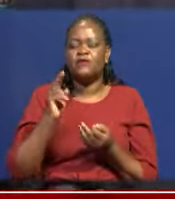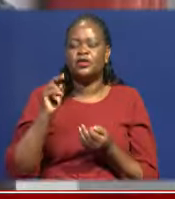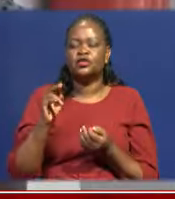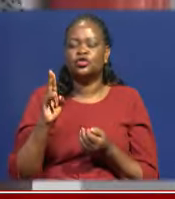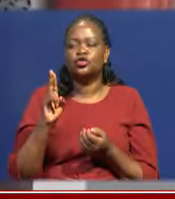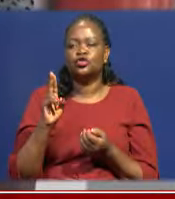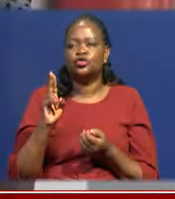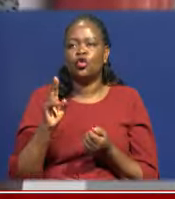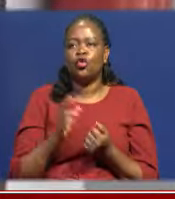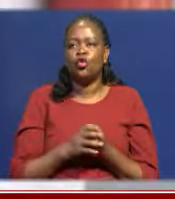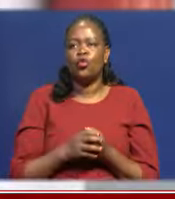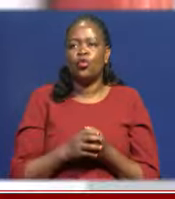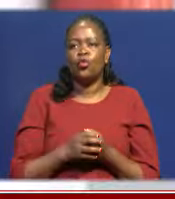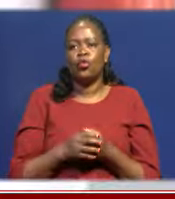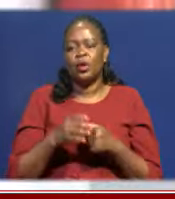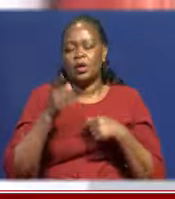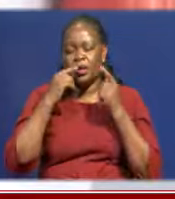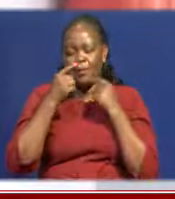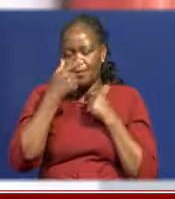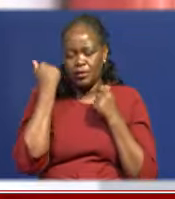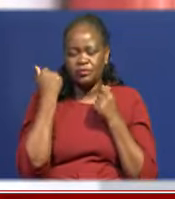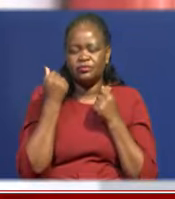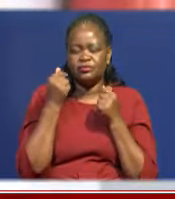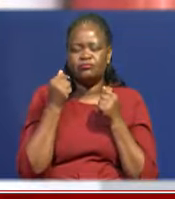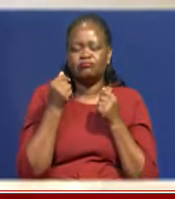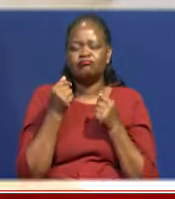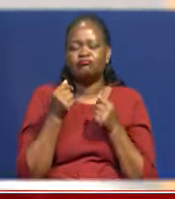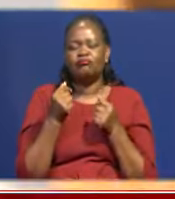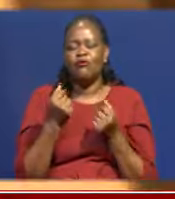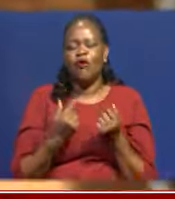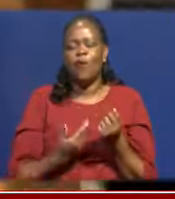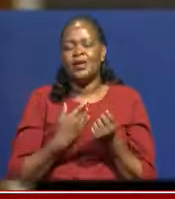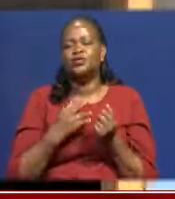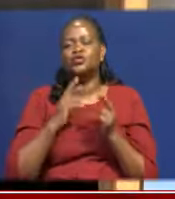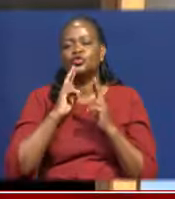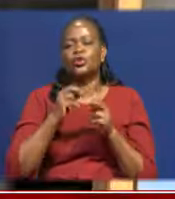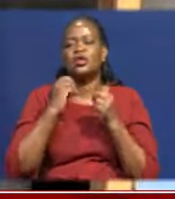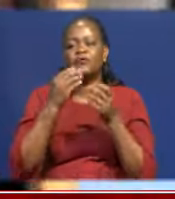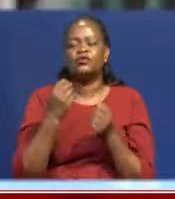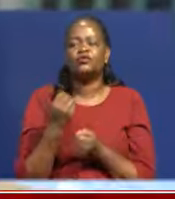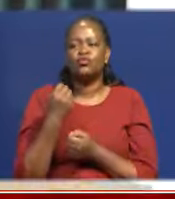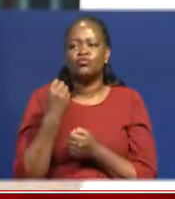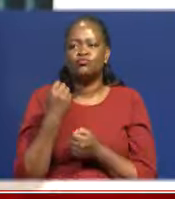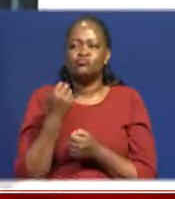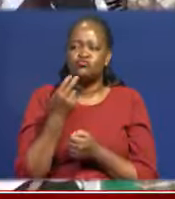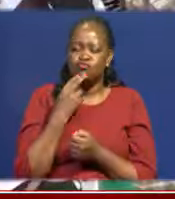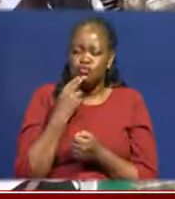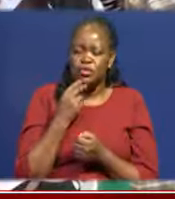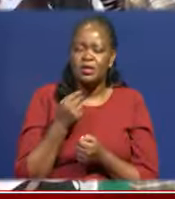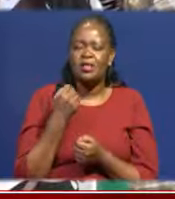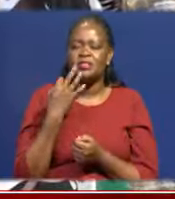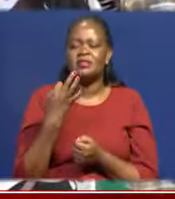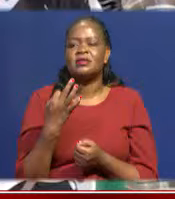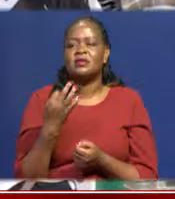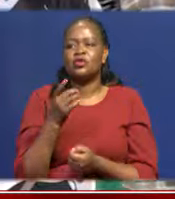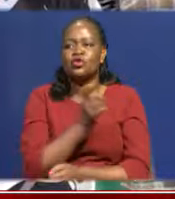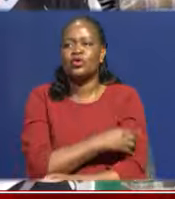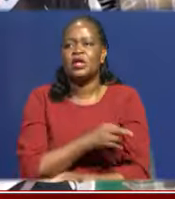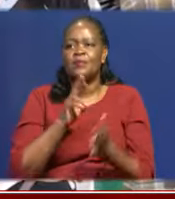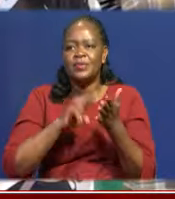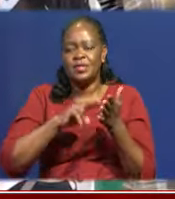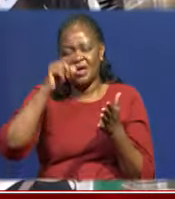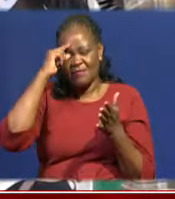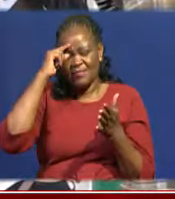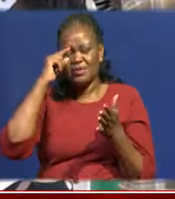crying foul over a post-mortem report released Tuesday. According to three pathologists representing the government, family and the